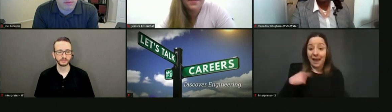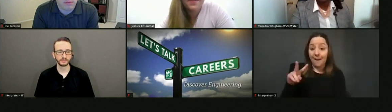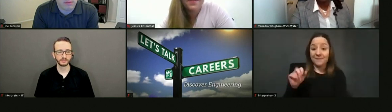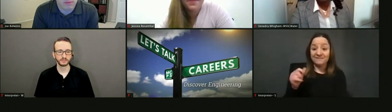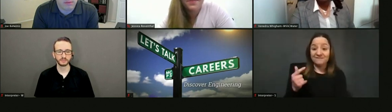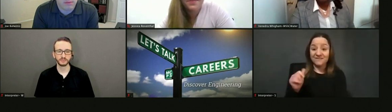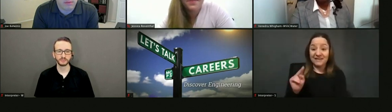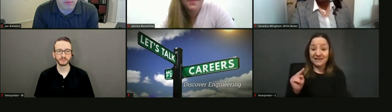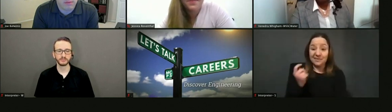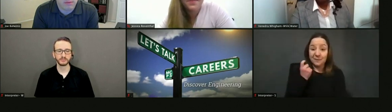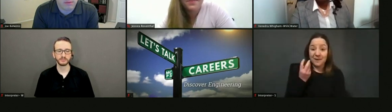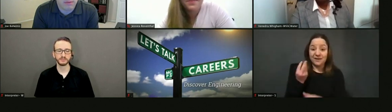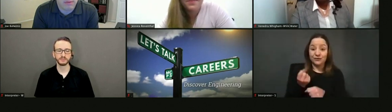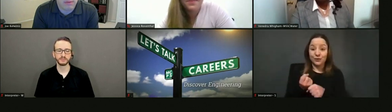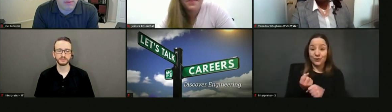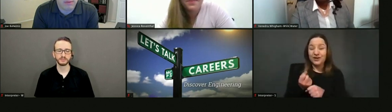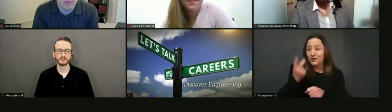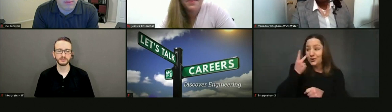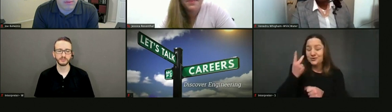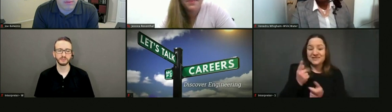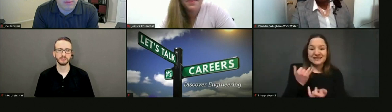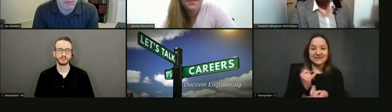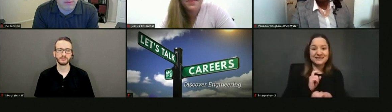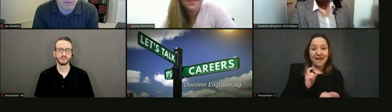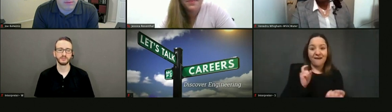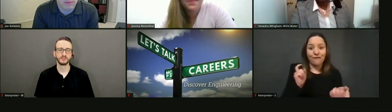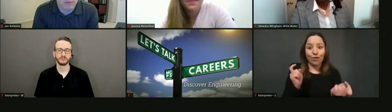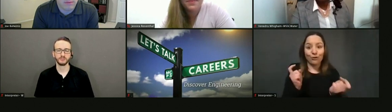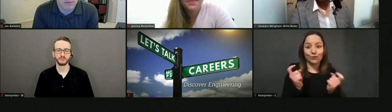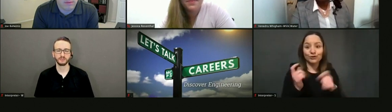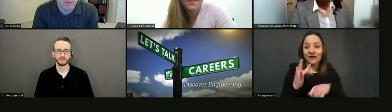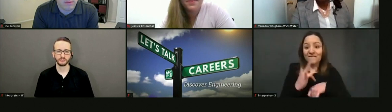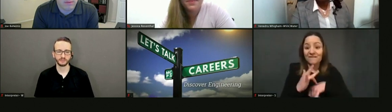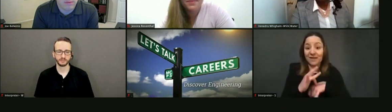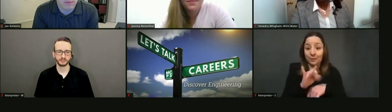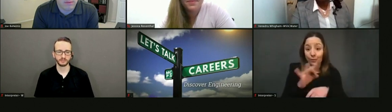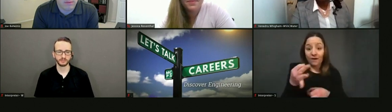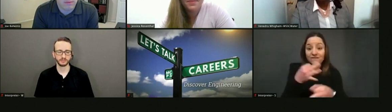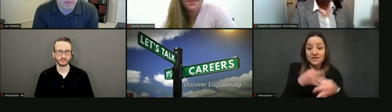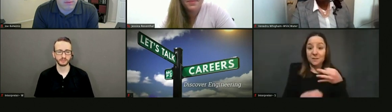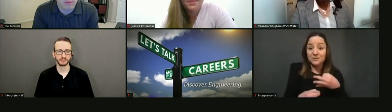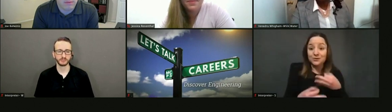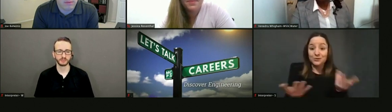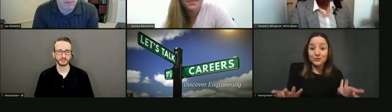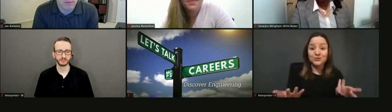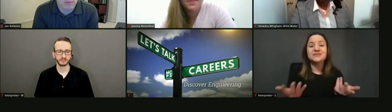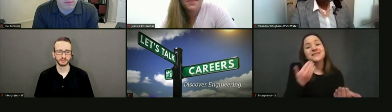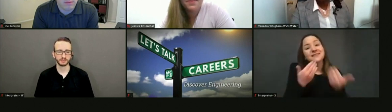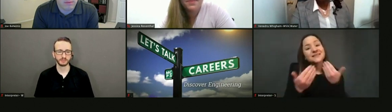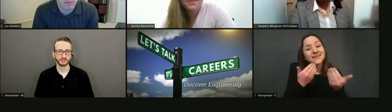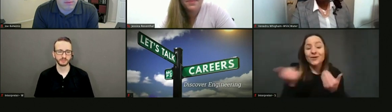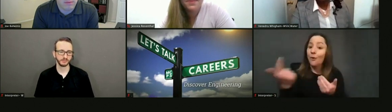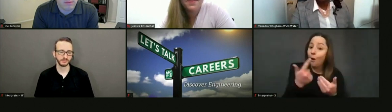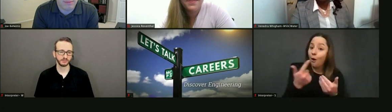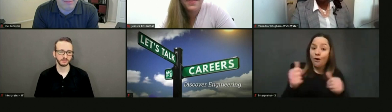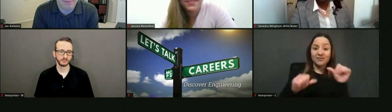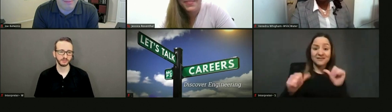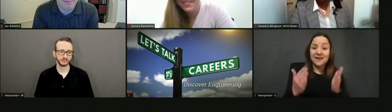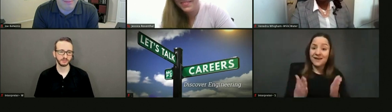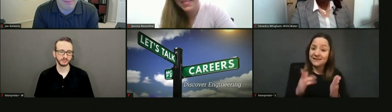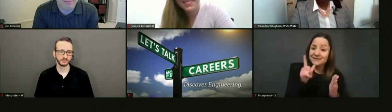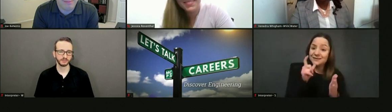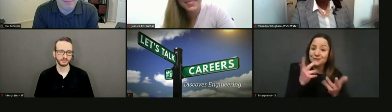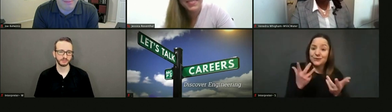see the evolution of the availability of all these substitutes. And yeah, thank you to all the scientists who are behind